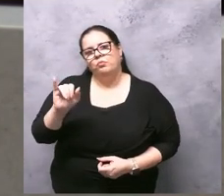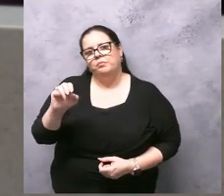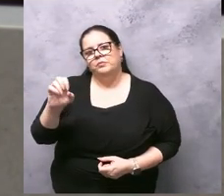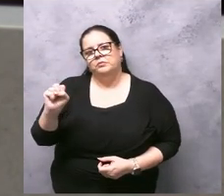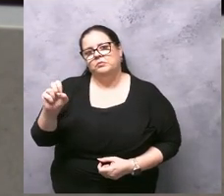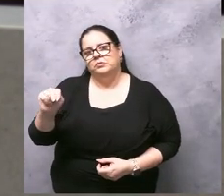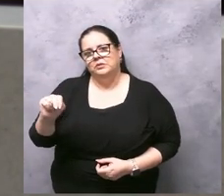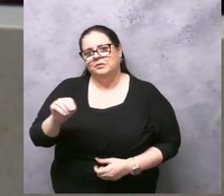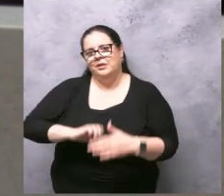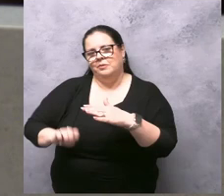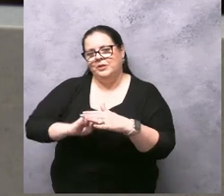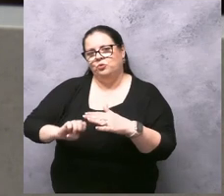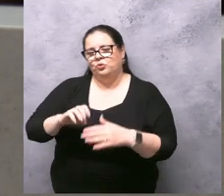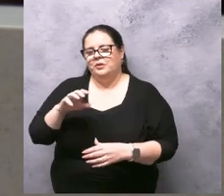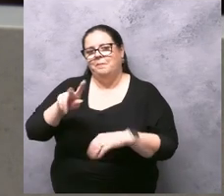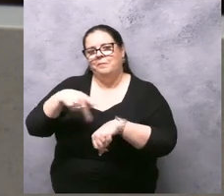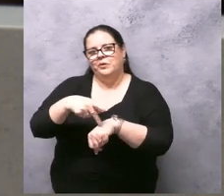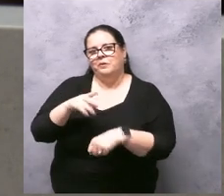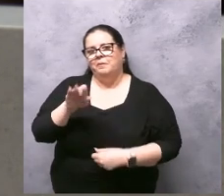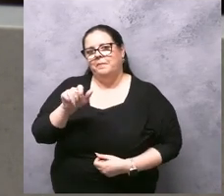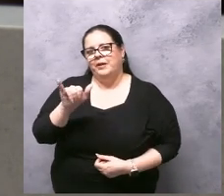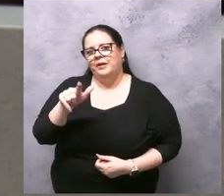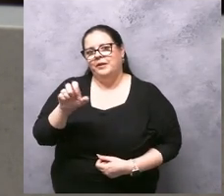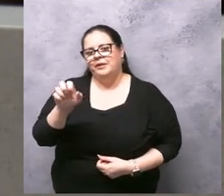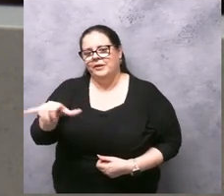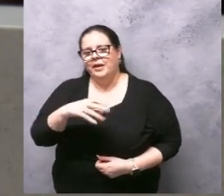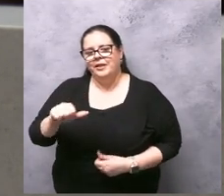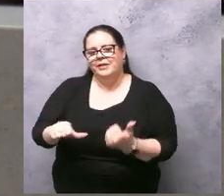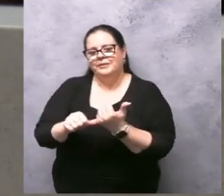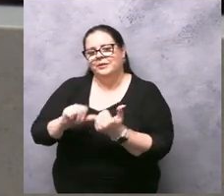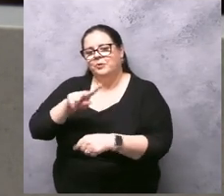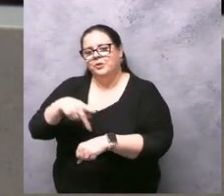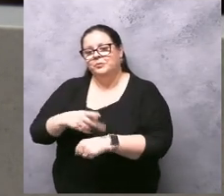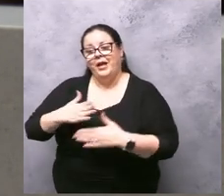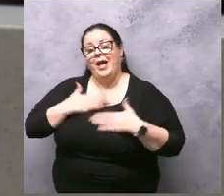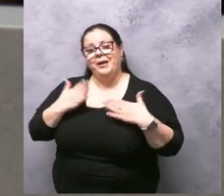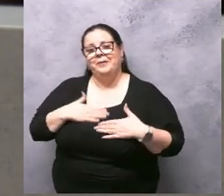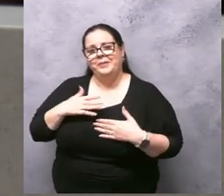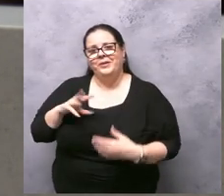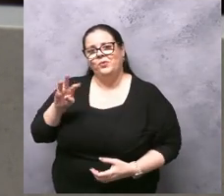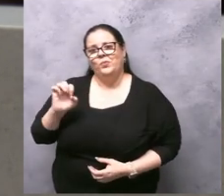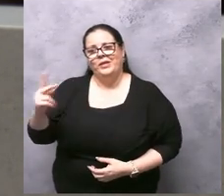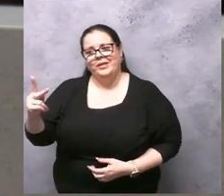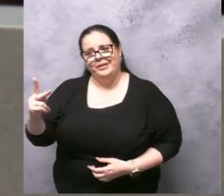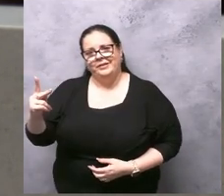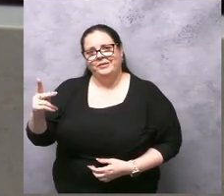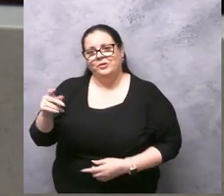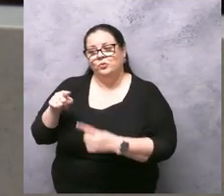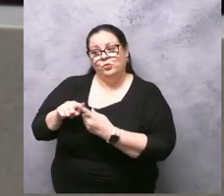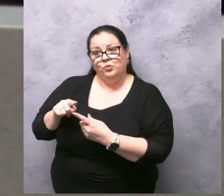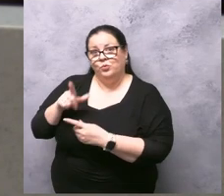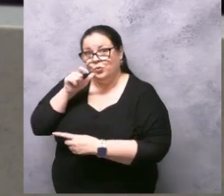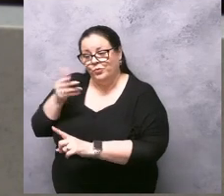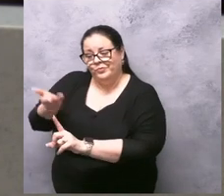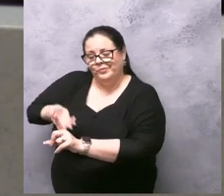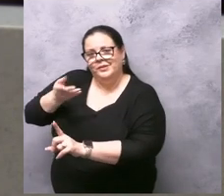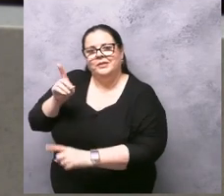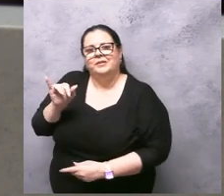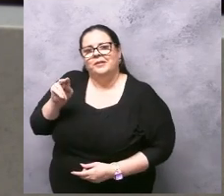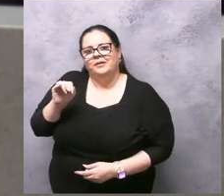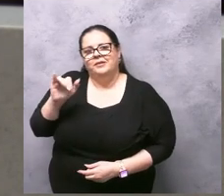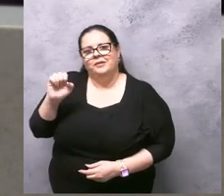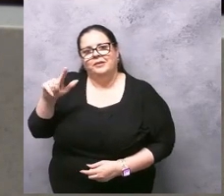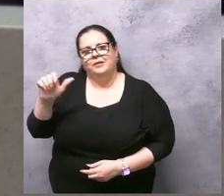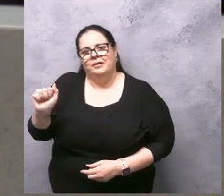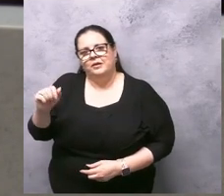principal, Principal Bailey, and assistant principal. Happy assistant principal week to Daniela Blair. And so what was interesting